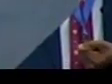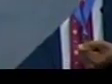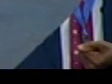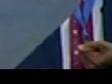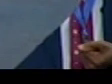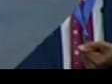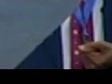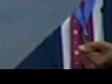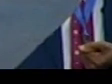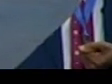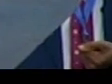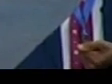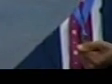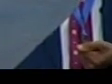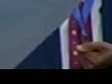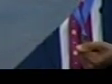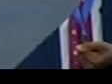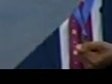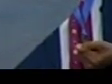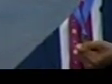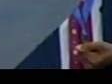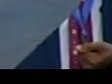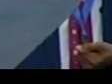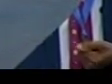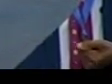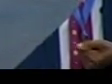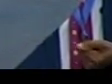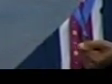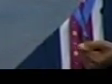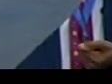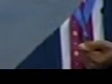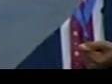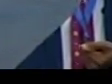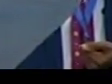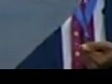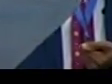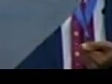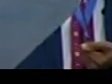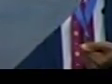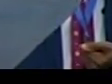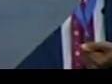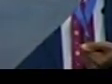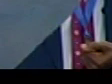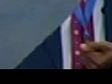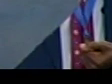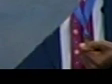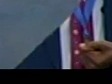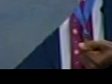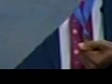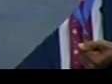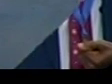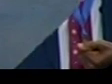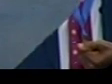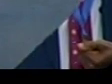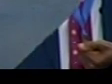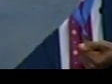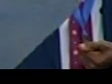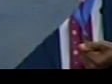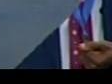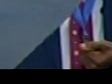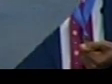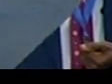Tabo ti gba iwosan. Tabi fowo to. Ma bo lowo si mi ni waju ni bi yi. O ri awon adari